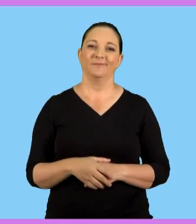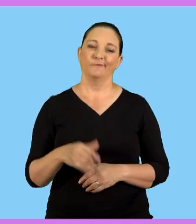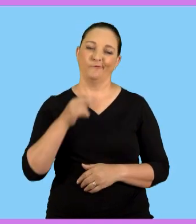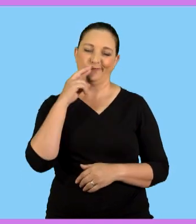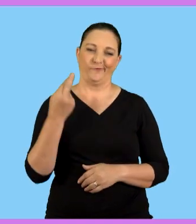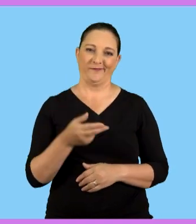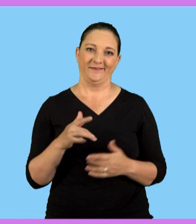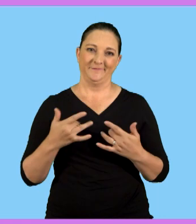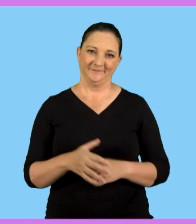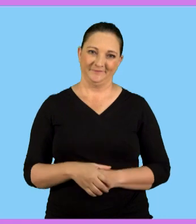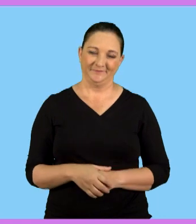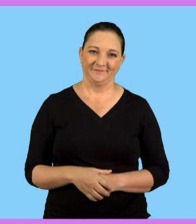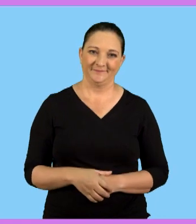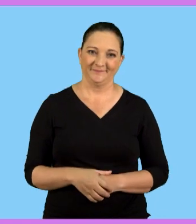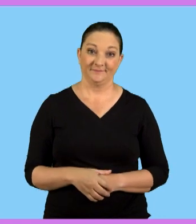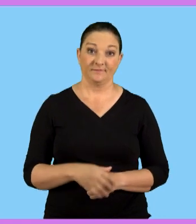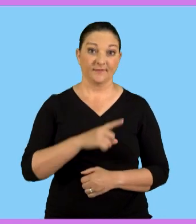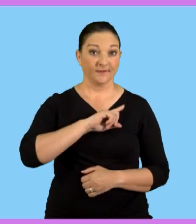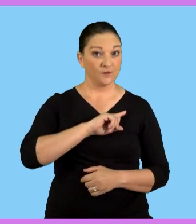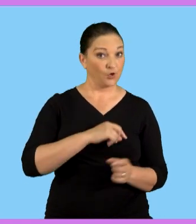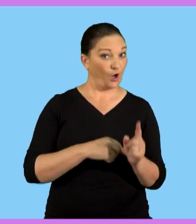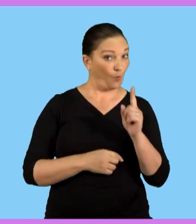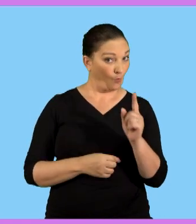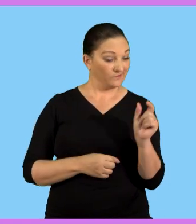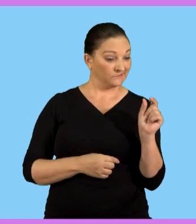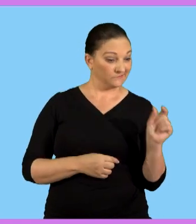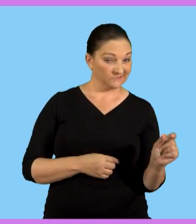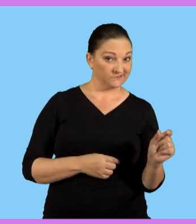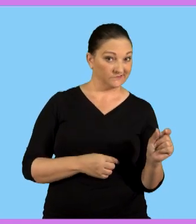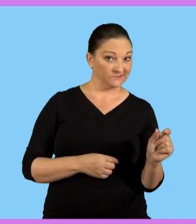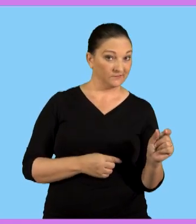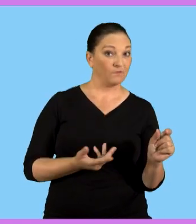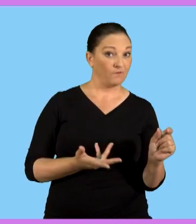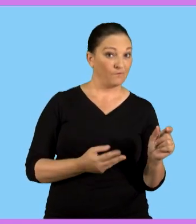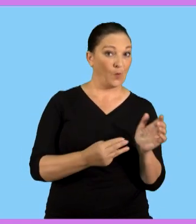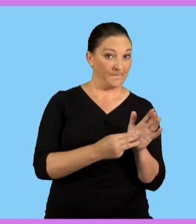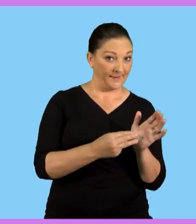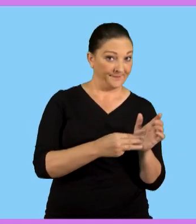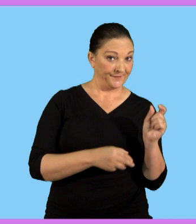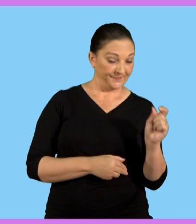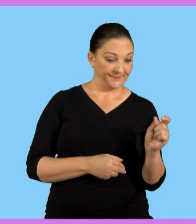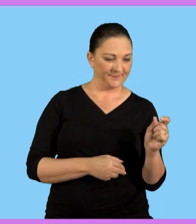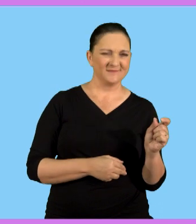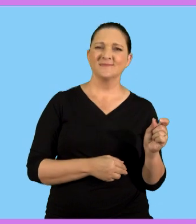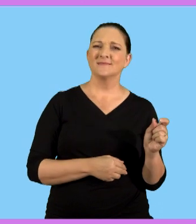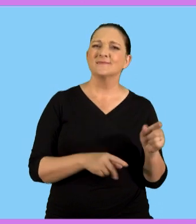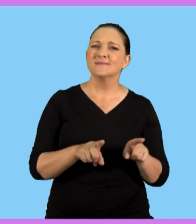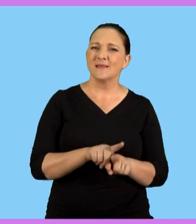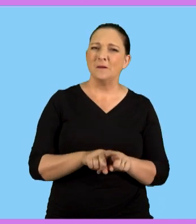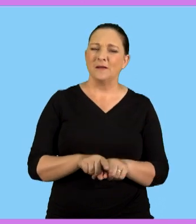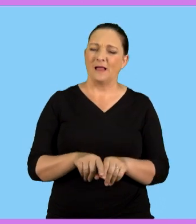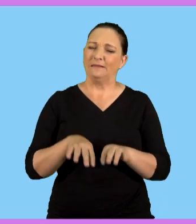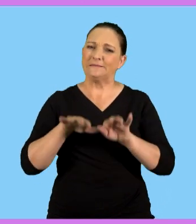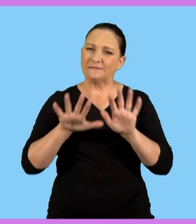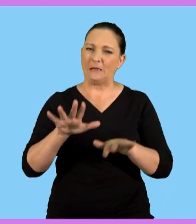in reality. So 1 unit here on this map represents 10 million